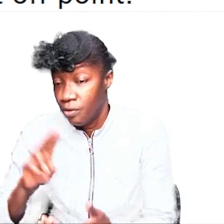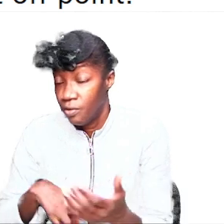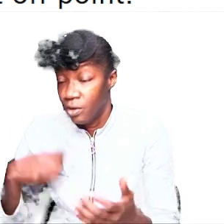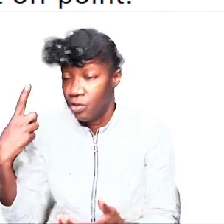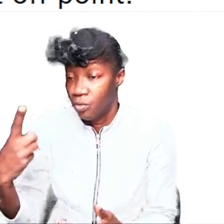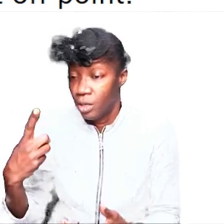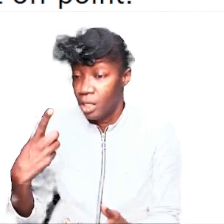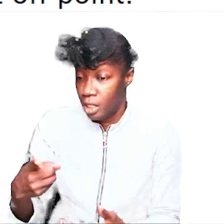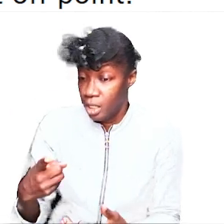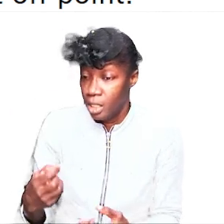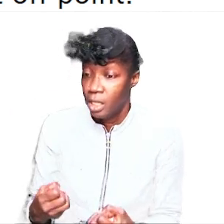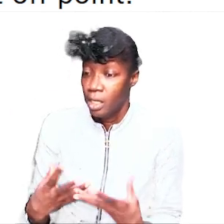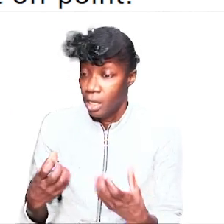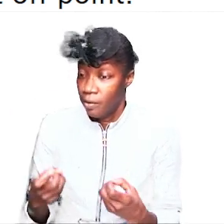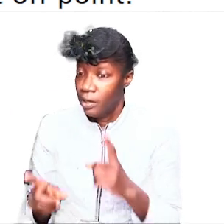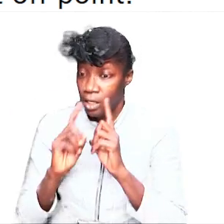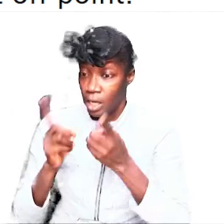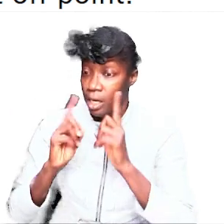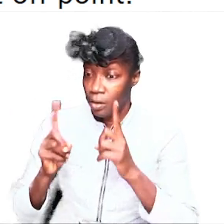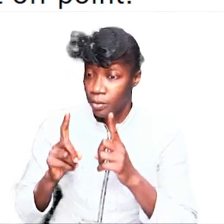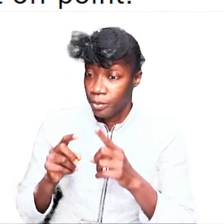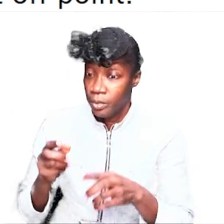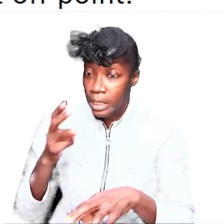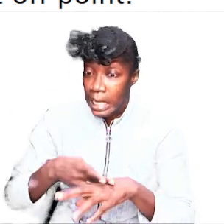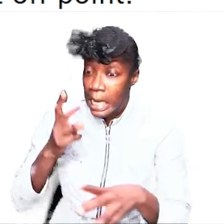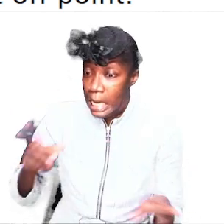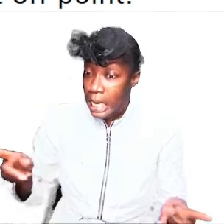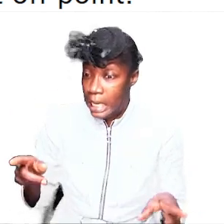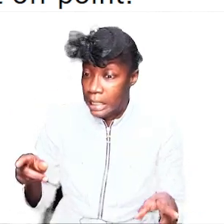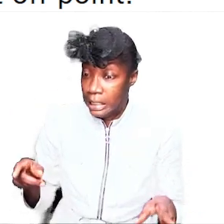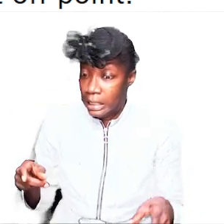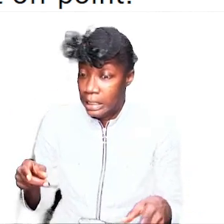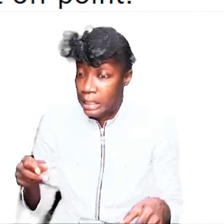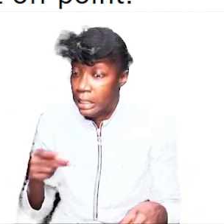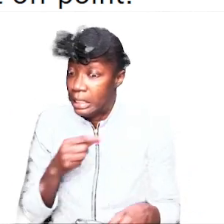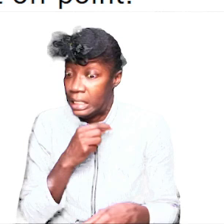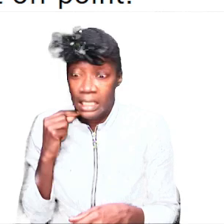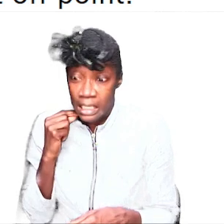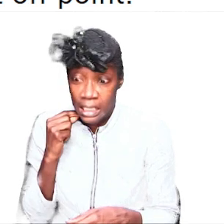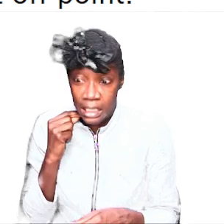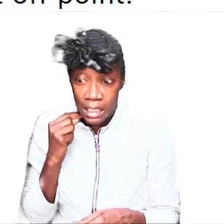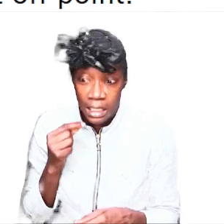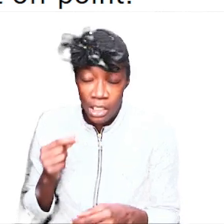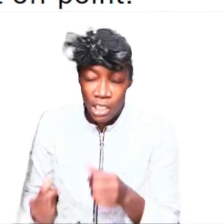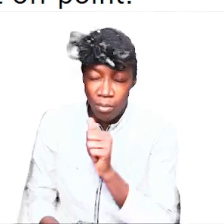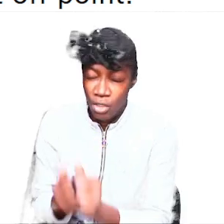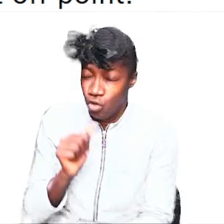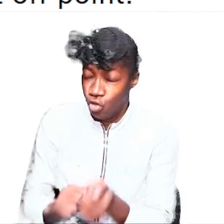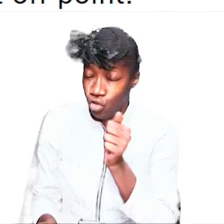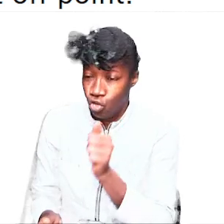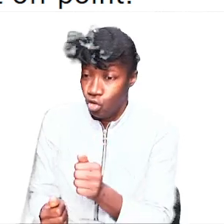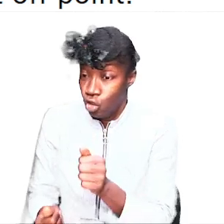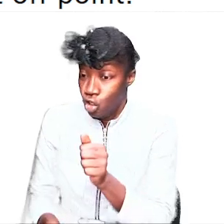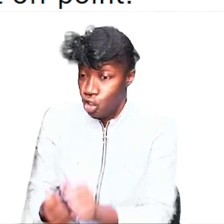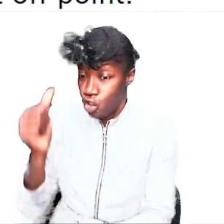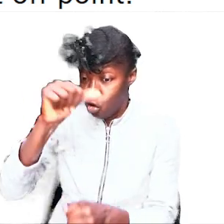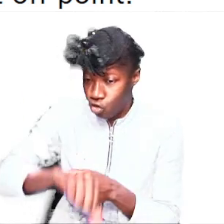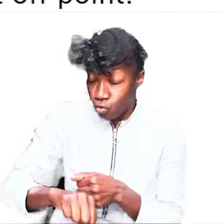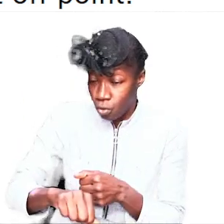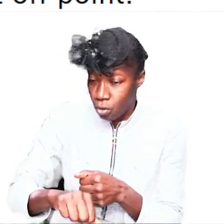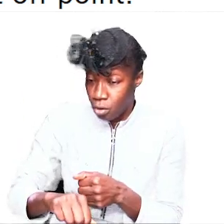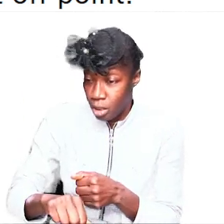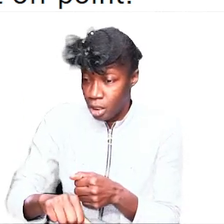his neck, shall suddenly be destroyed, and that without remedy. If we find